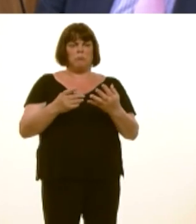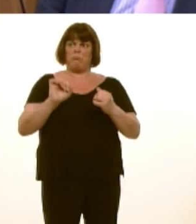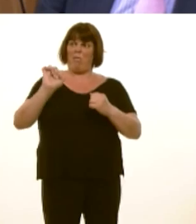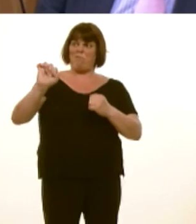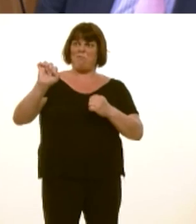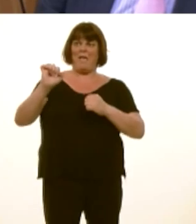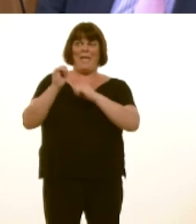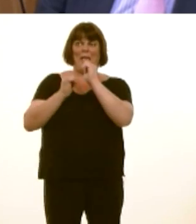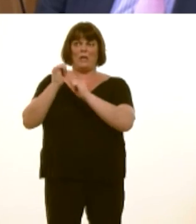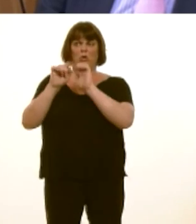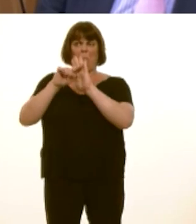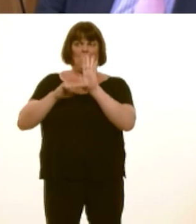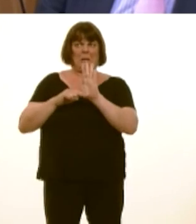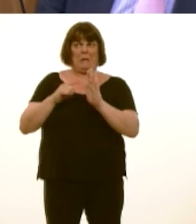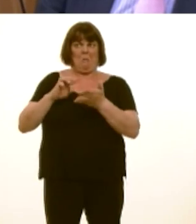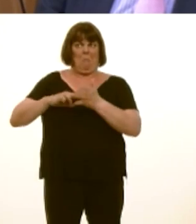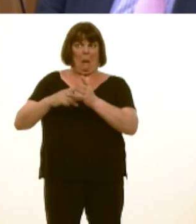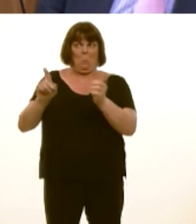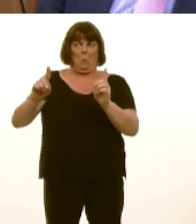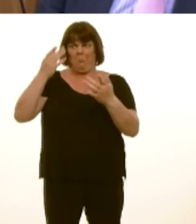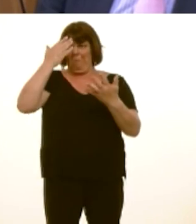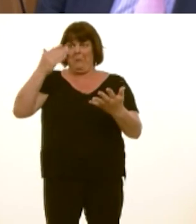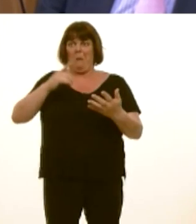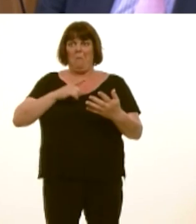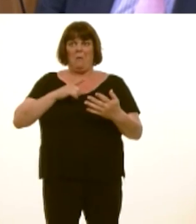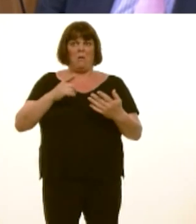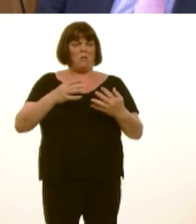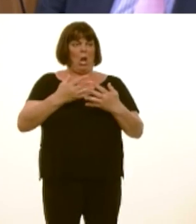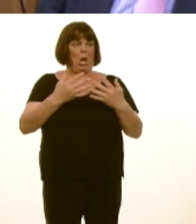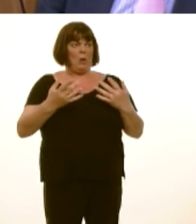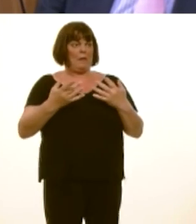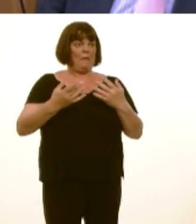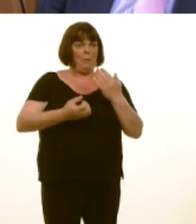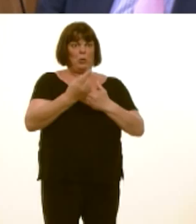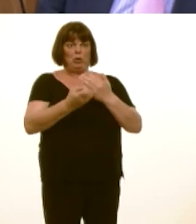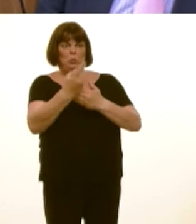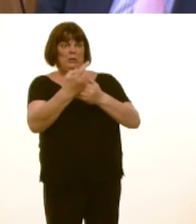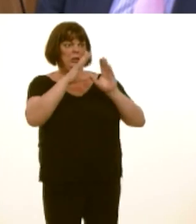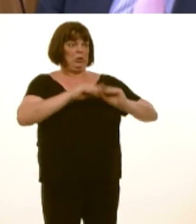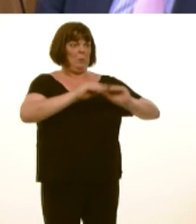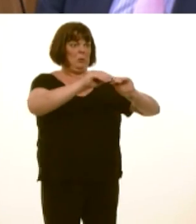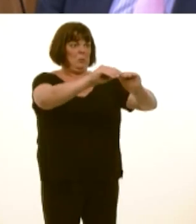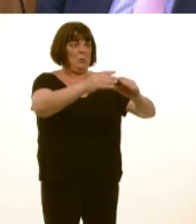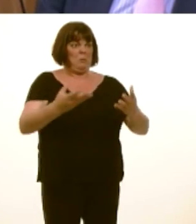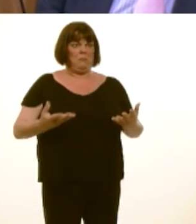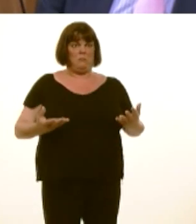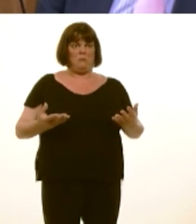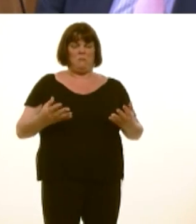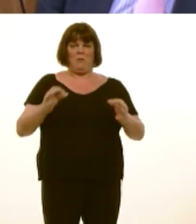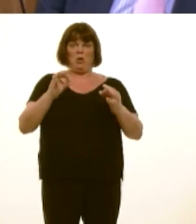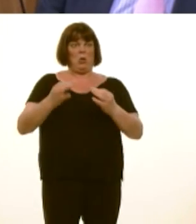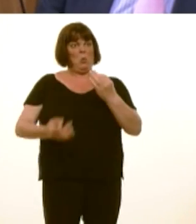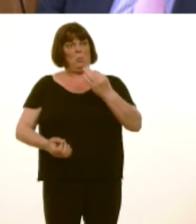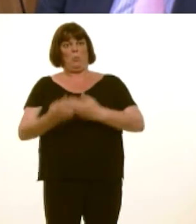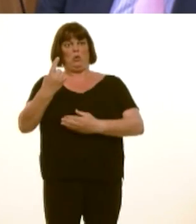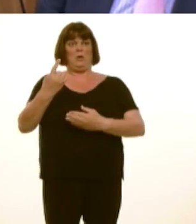going. Because at the moment, it's simply a question of closing off avenues in terms of energy generation without opening up new ones. And I